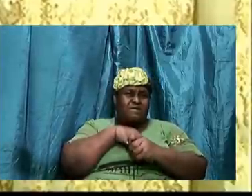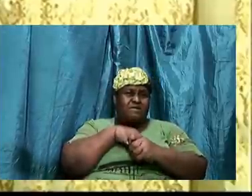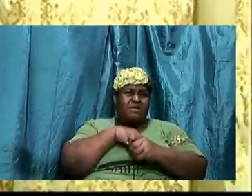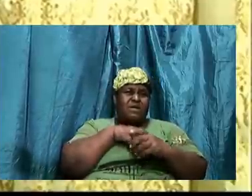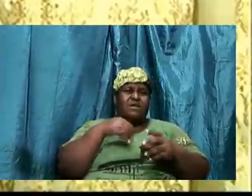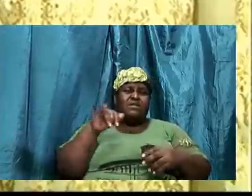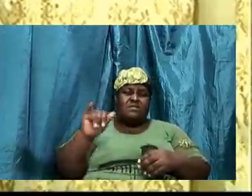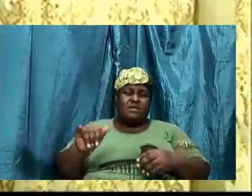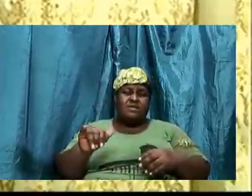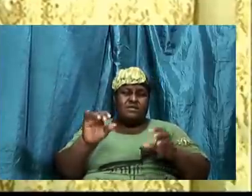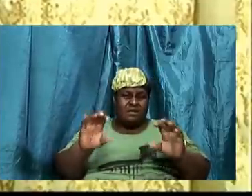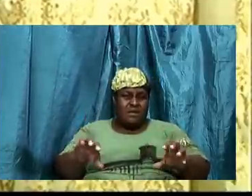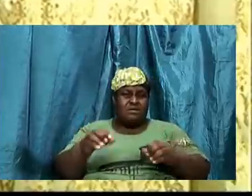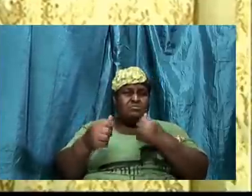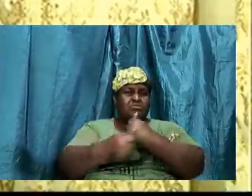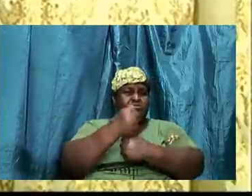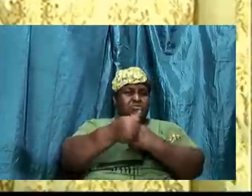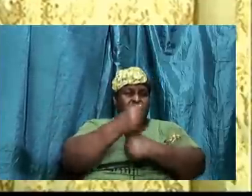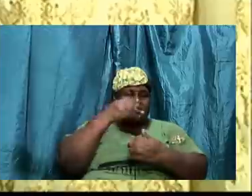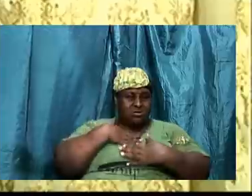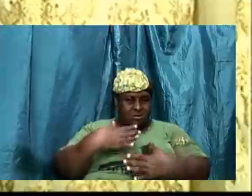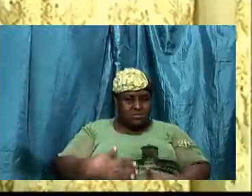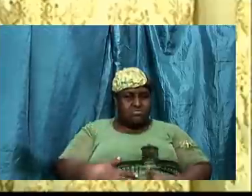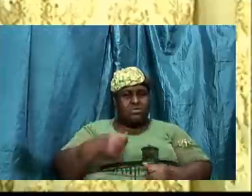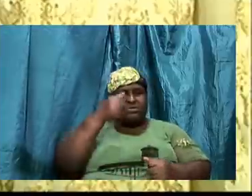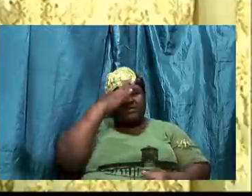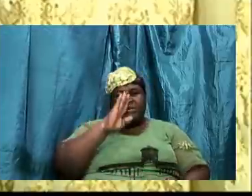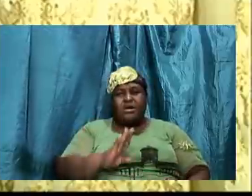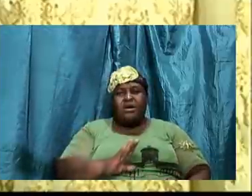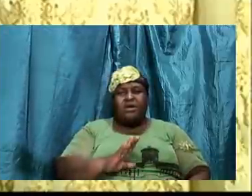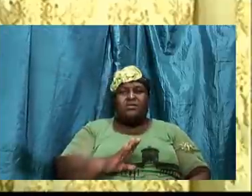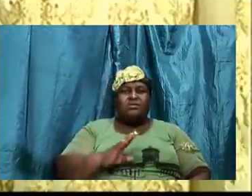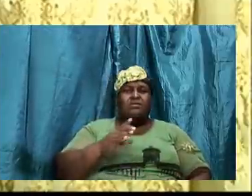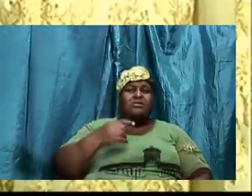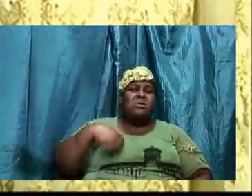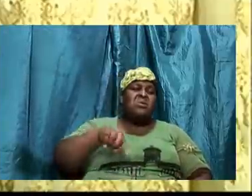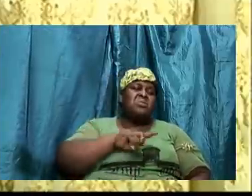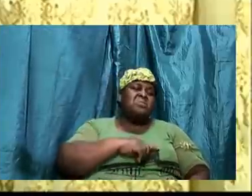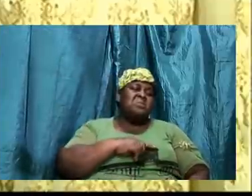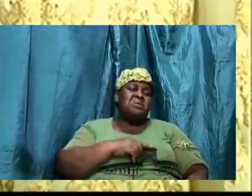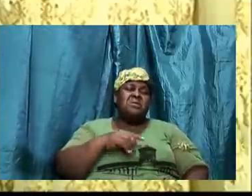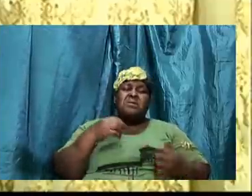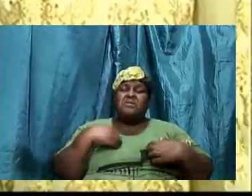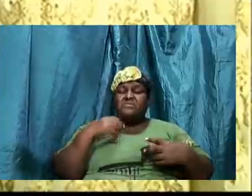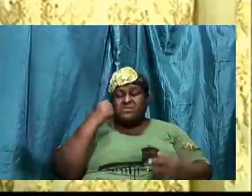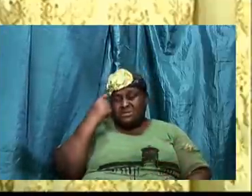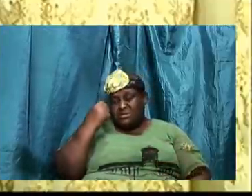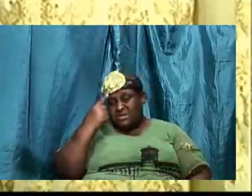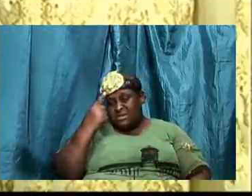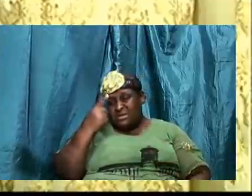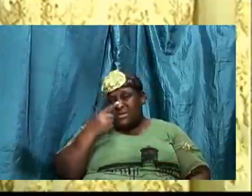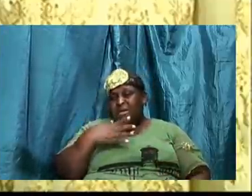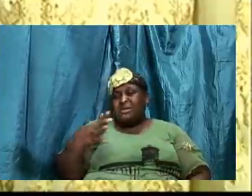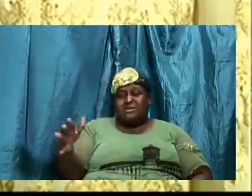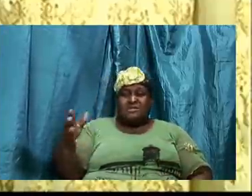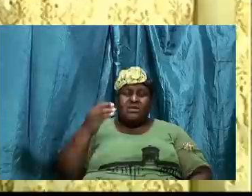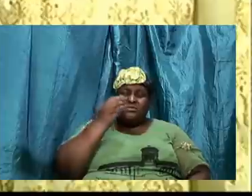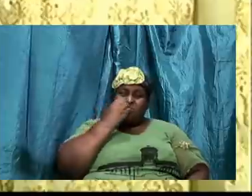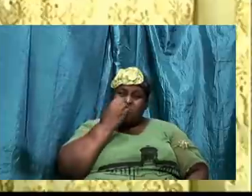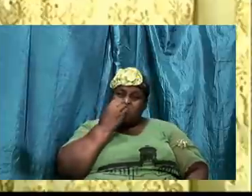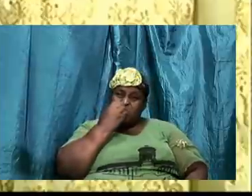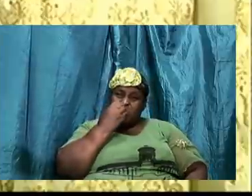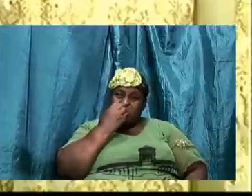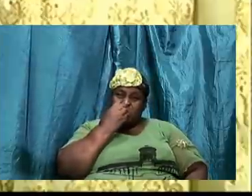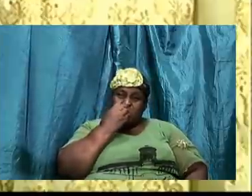God, right? And we have to then bear in mind that the things that we eat are important. If we find